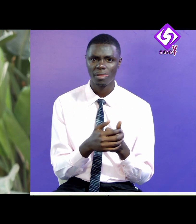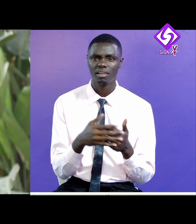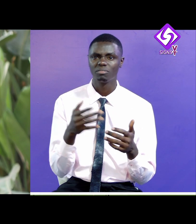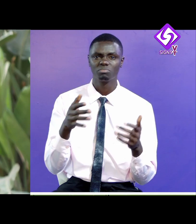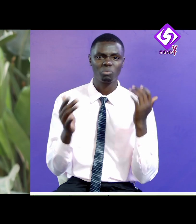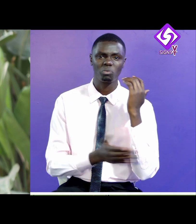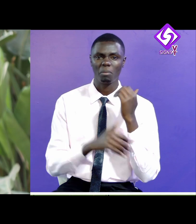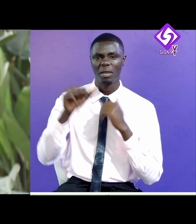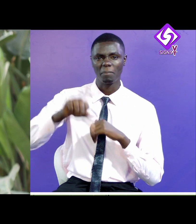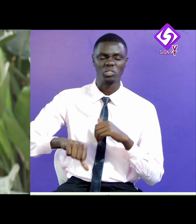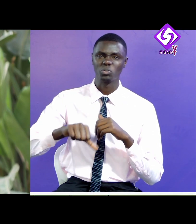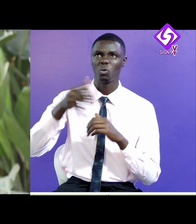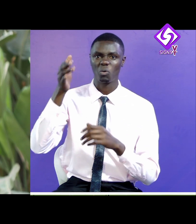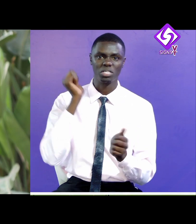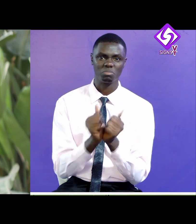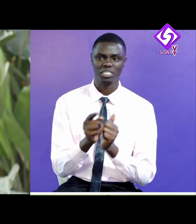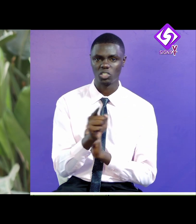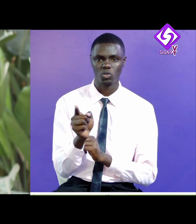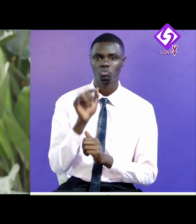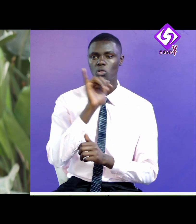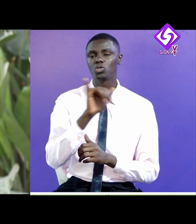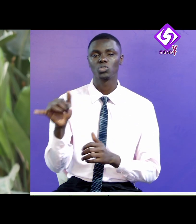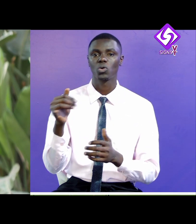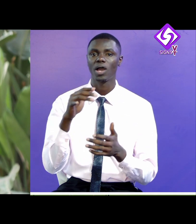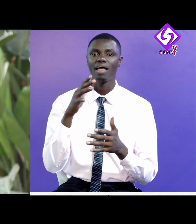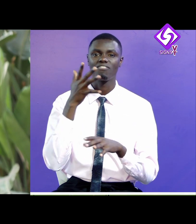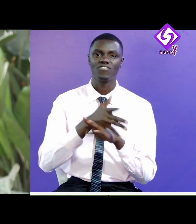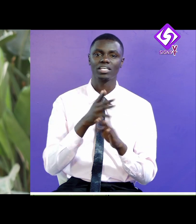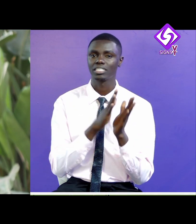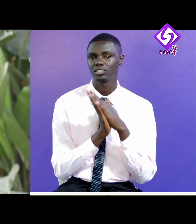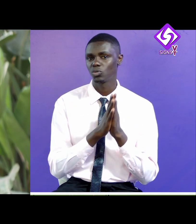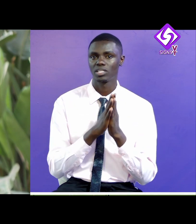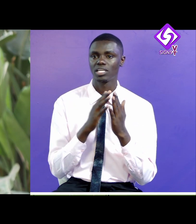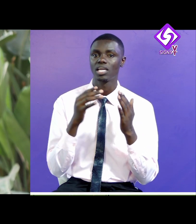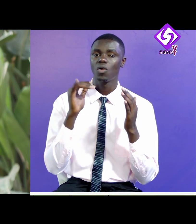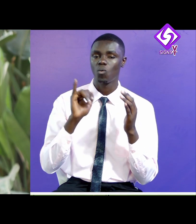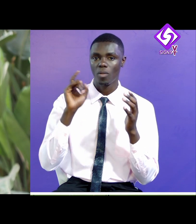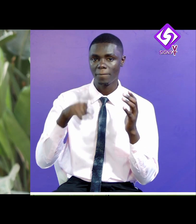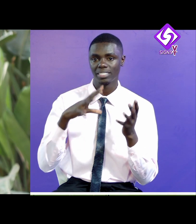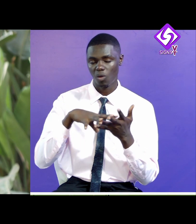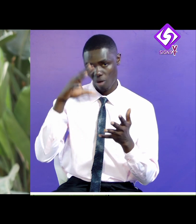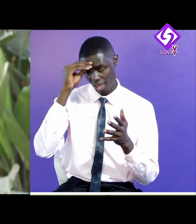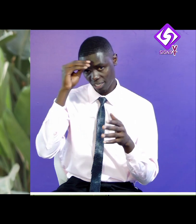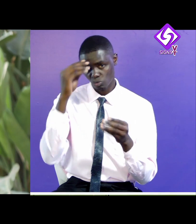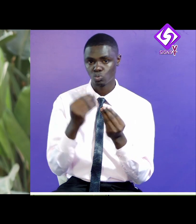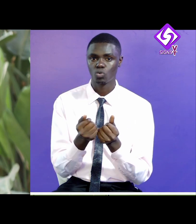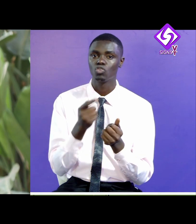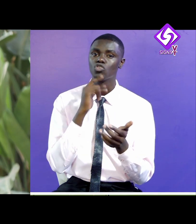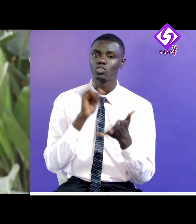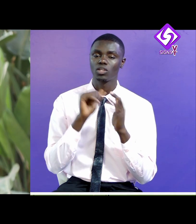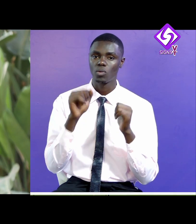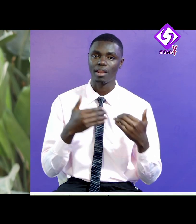bad person, so therefore you're being punished. So those are the myths that we have to learn to break to be able to have an